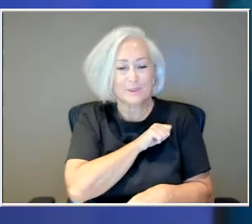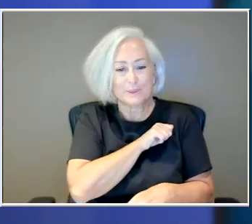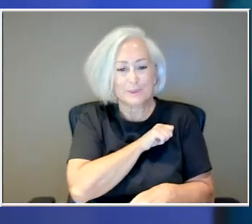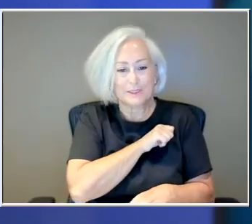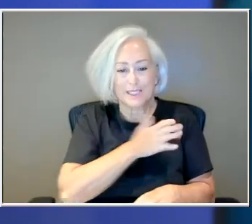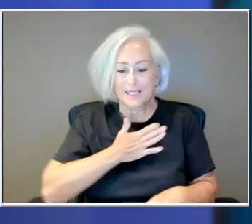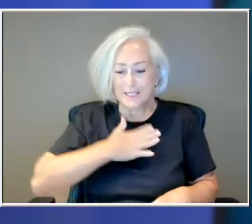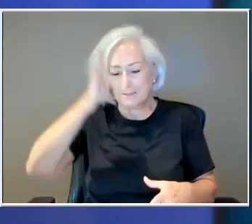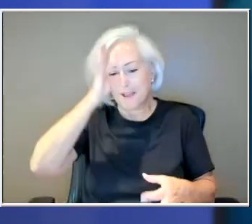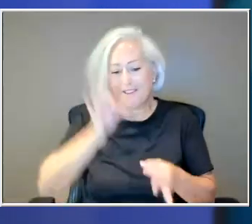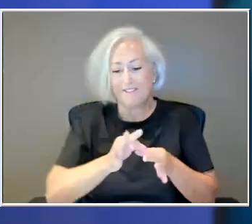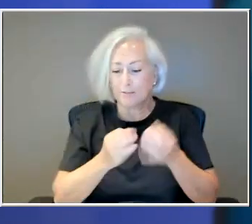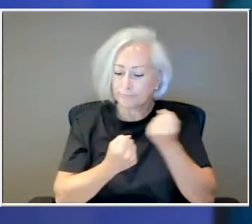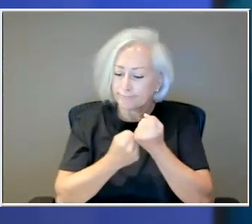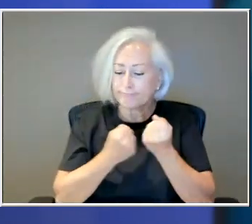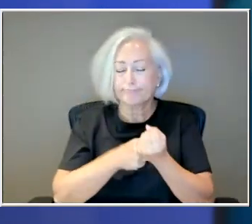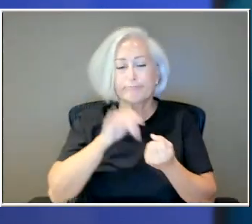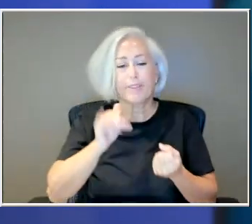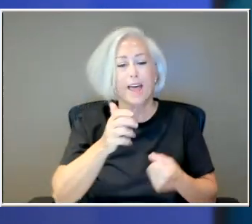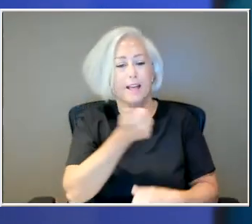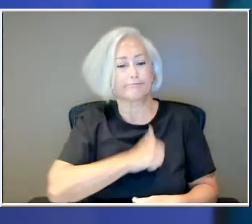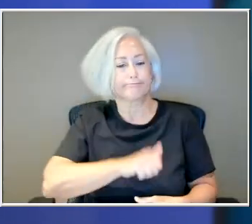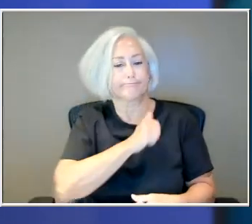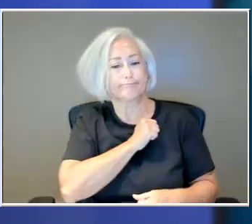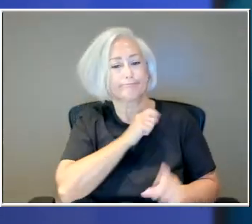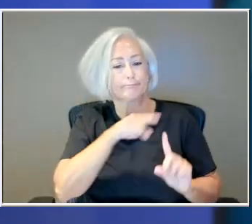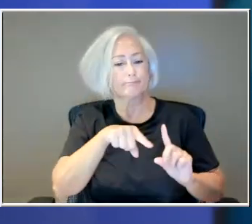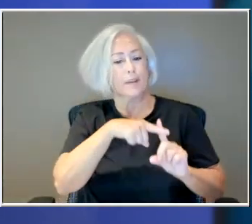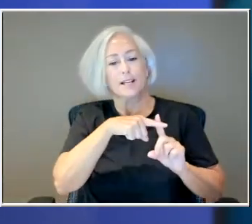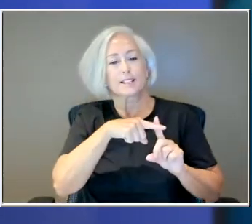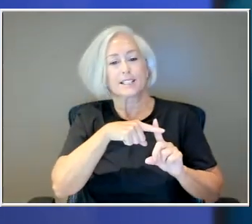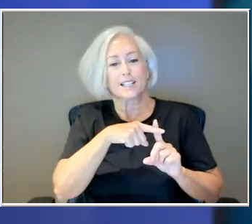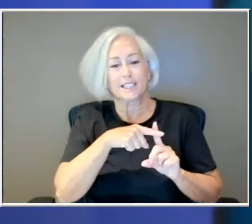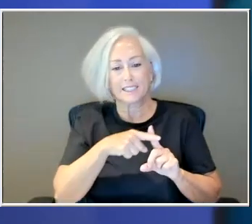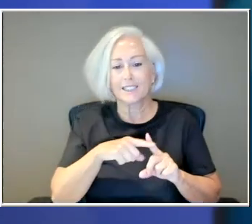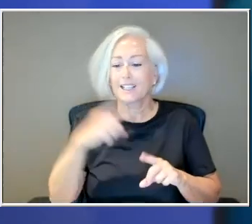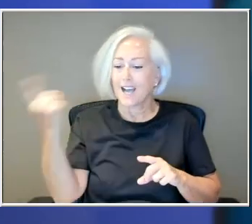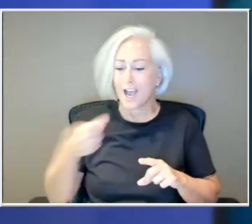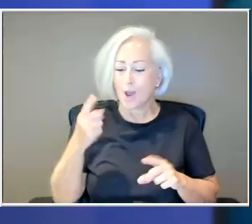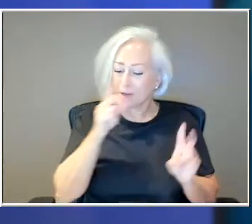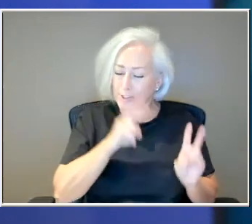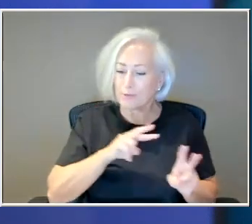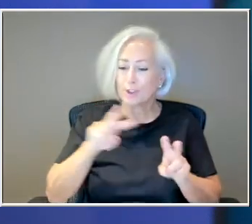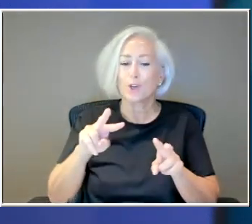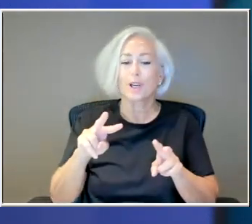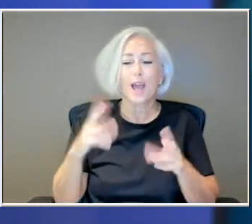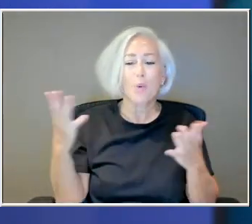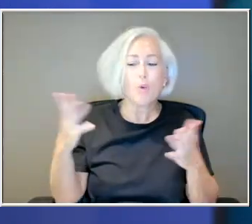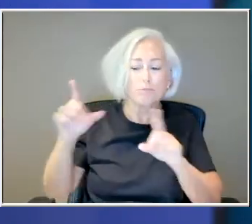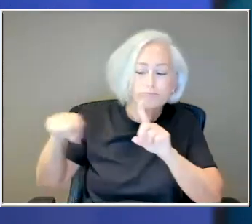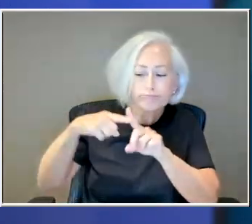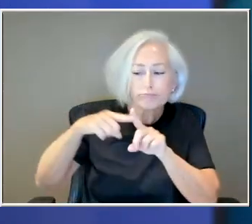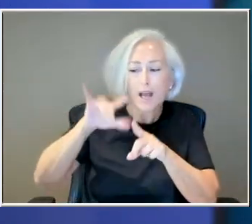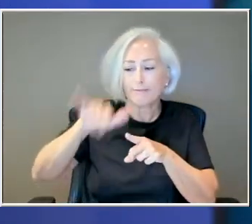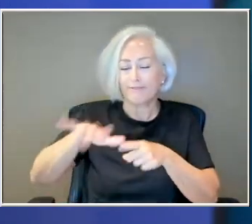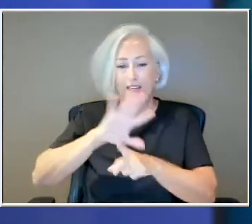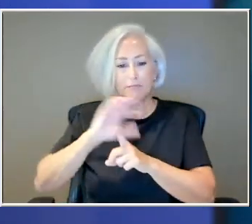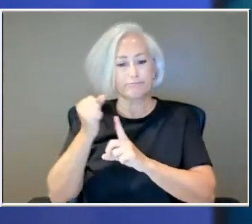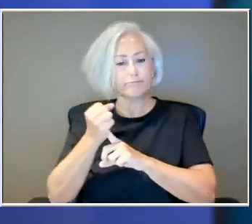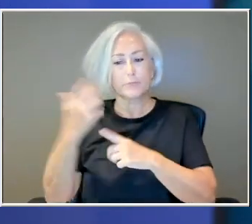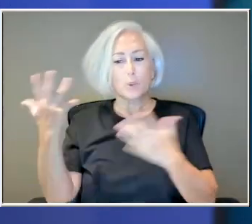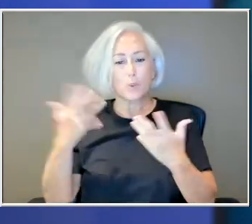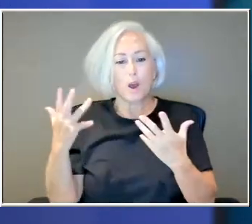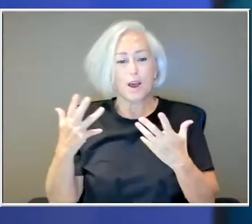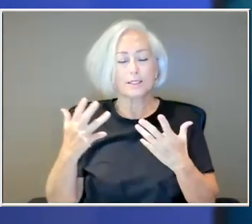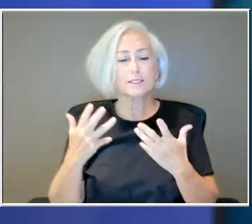that positive outlook. But I'm a glass half full girl, and was able to use that to just